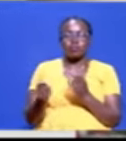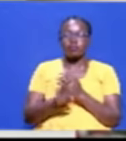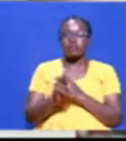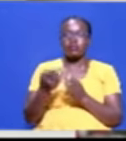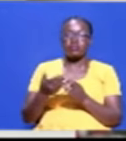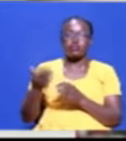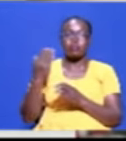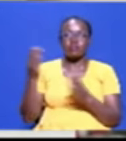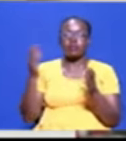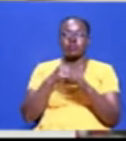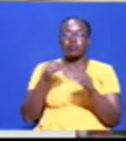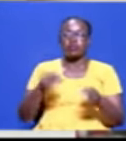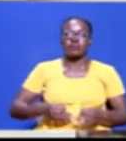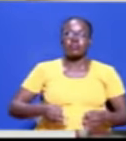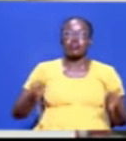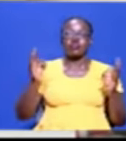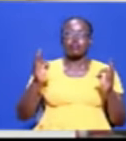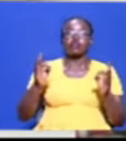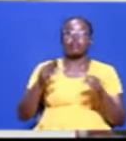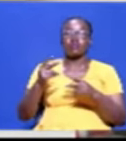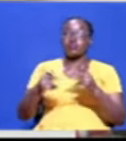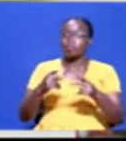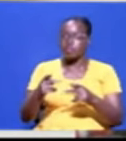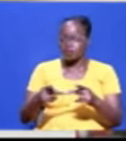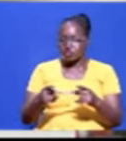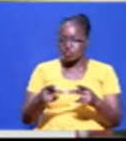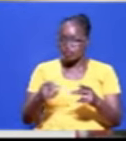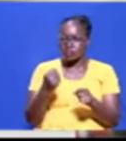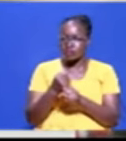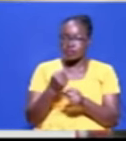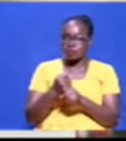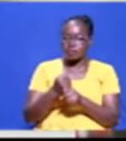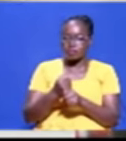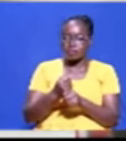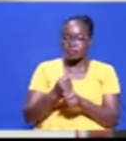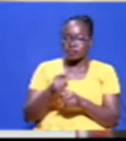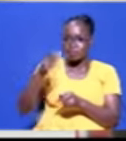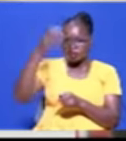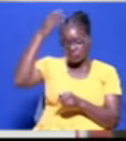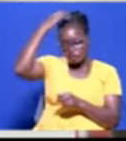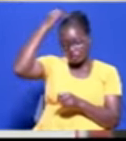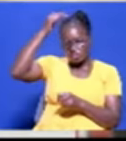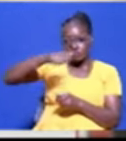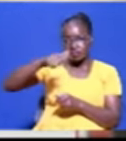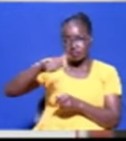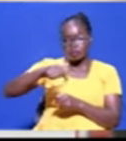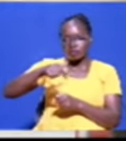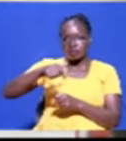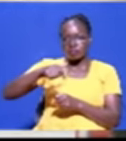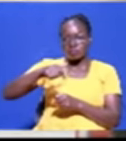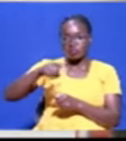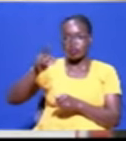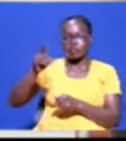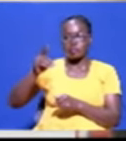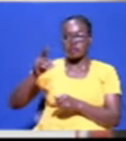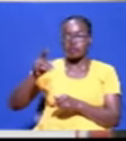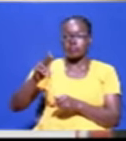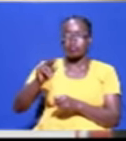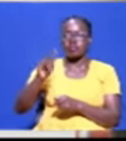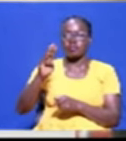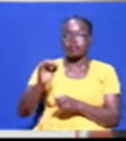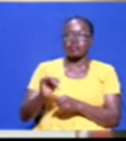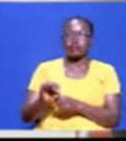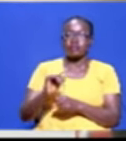Kenyatta officially commissioned the operationalization of this Lamu port. Today, the Spirit of Dubai vessel will be carrying the first